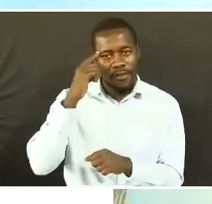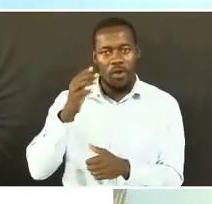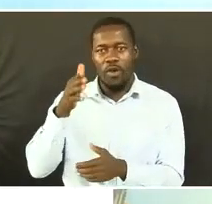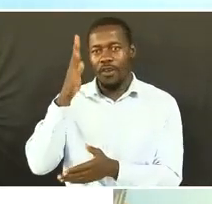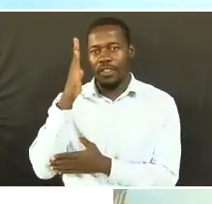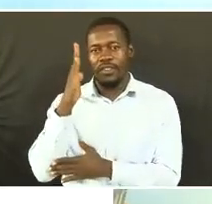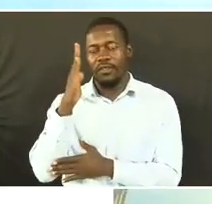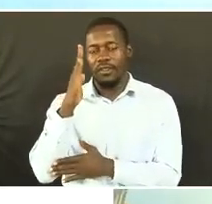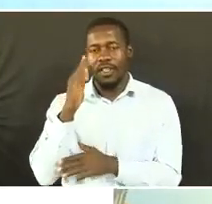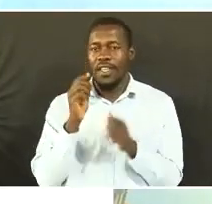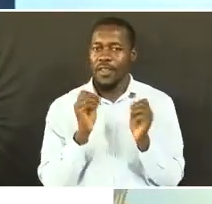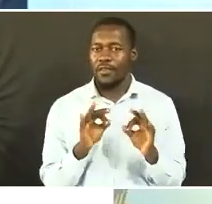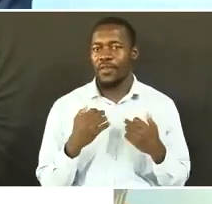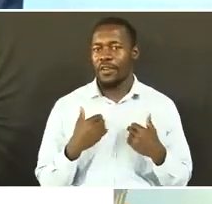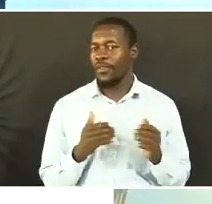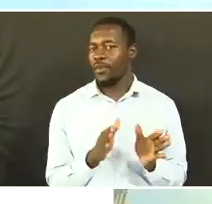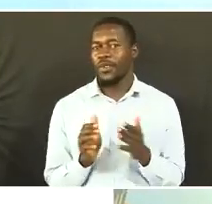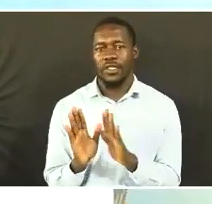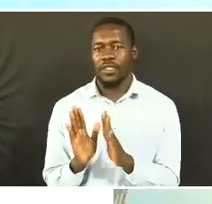day.